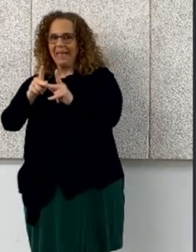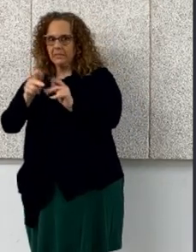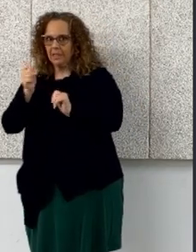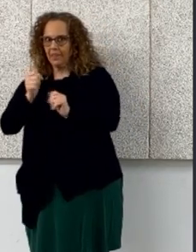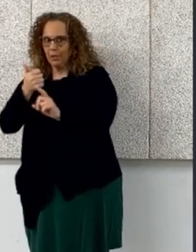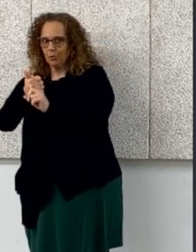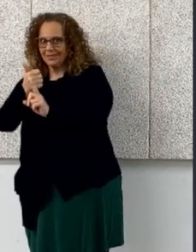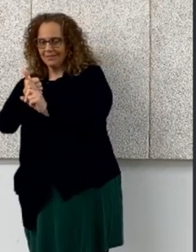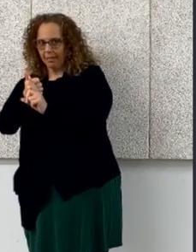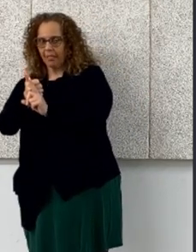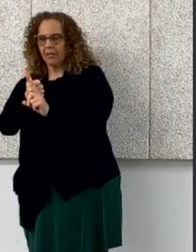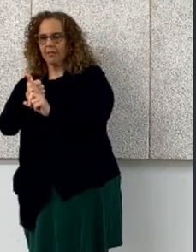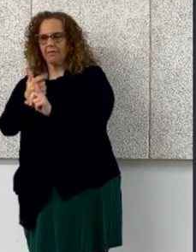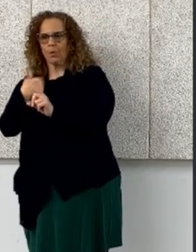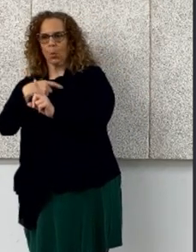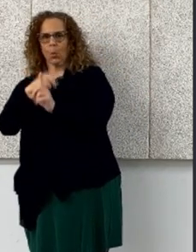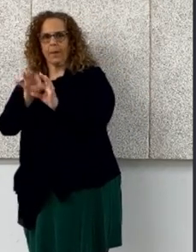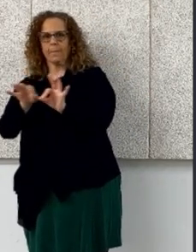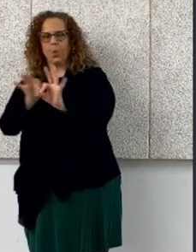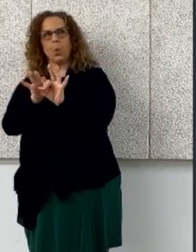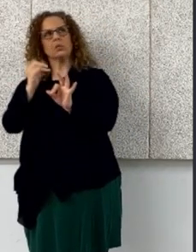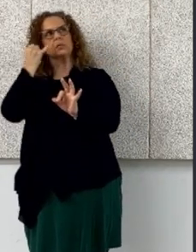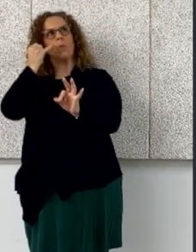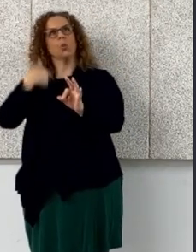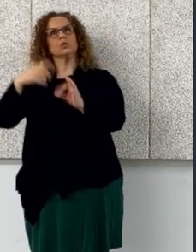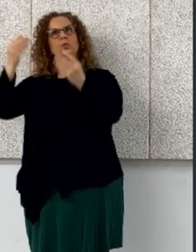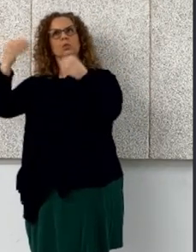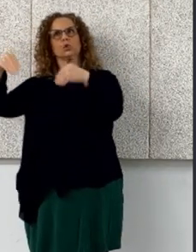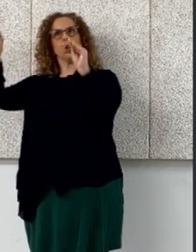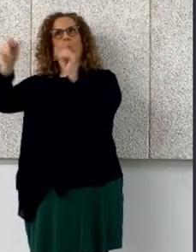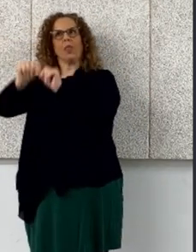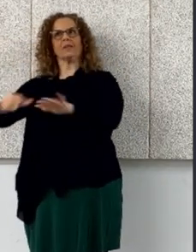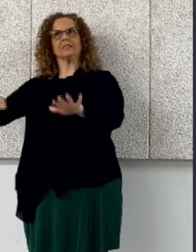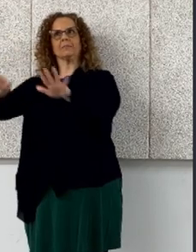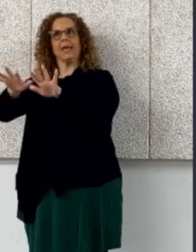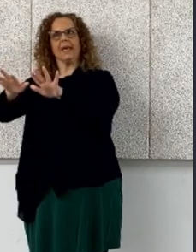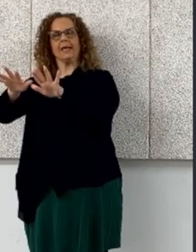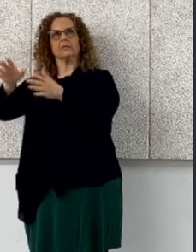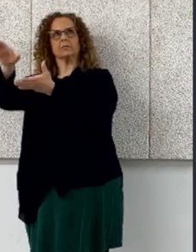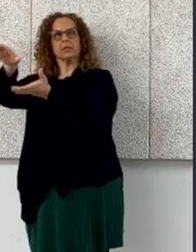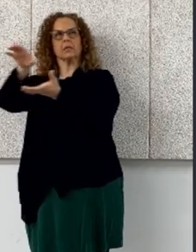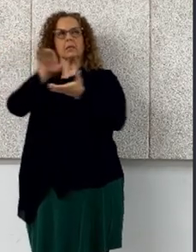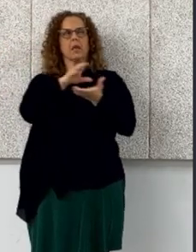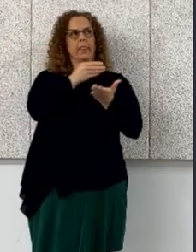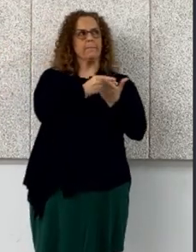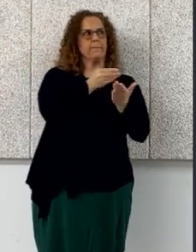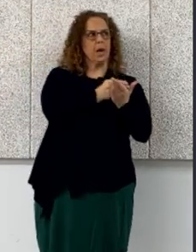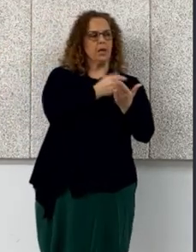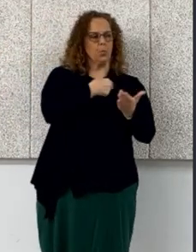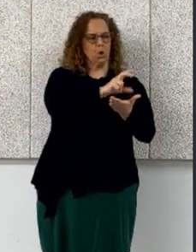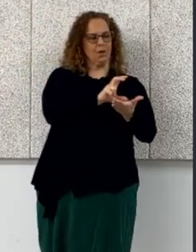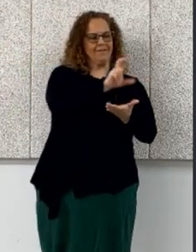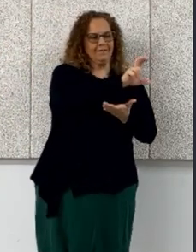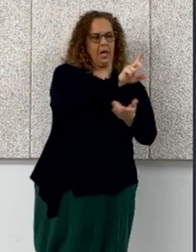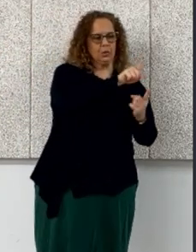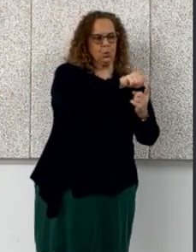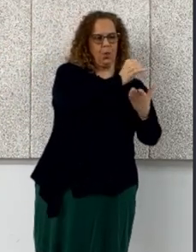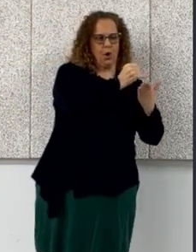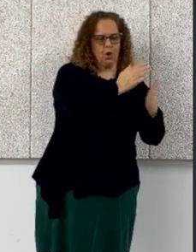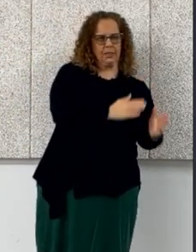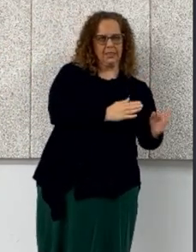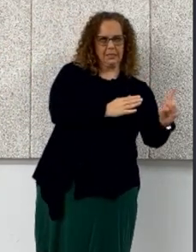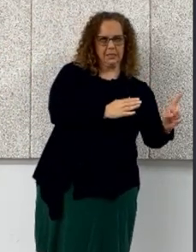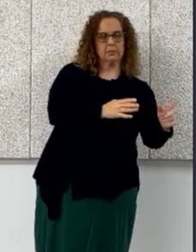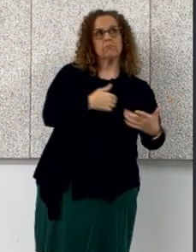ultimately, like, we examined, like, what if we sold the space? Then we would have money that we could invest in artists' work for many years. What if we